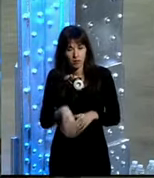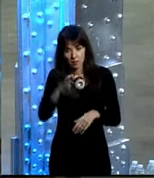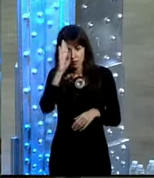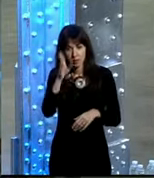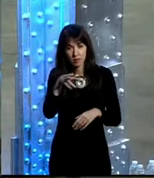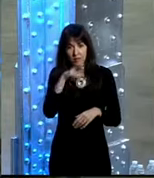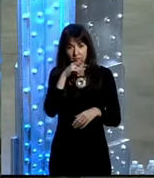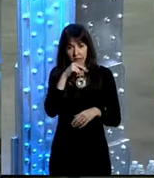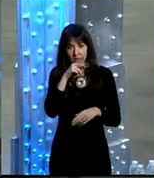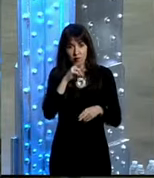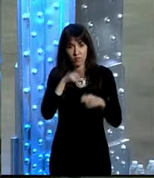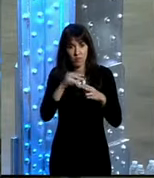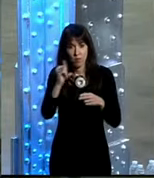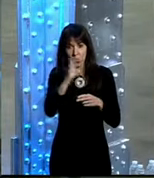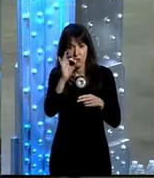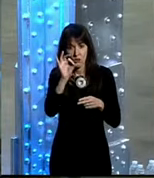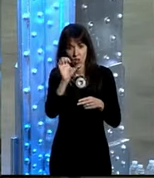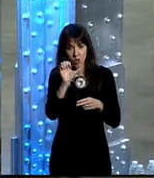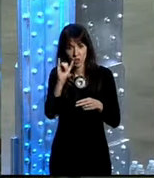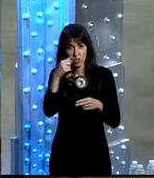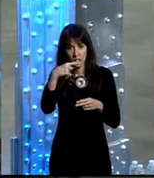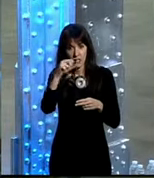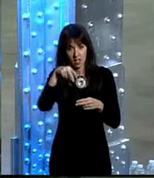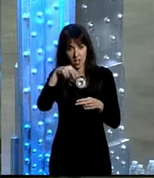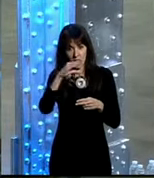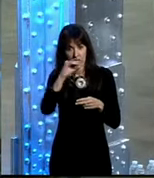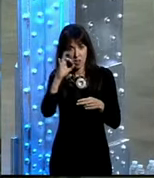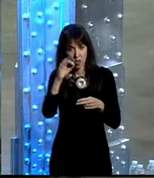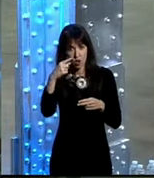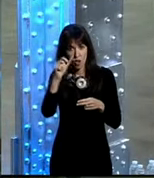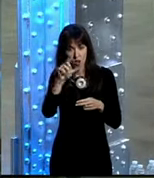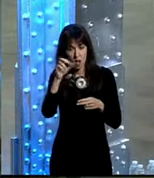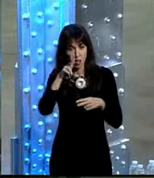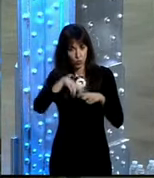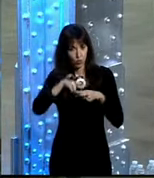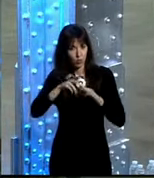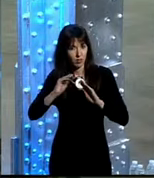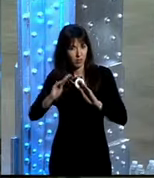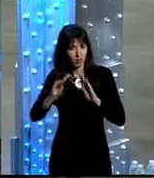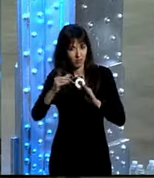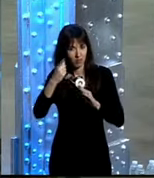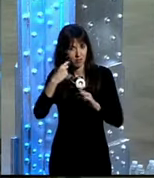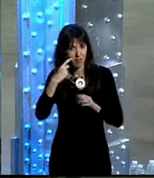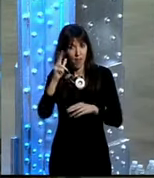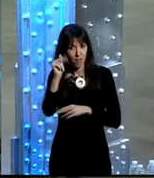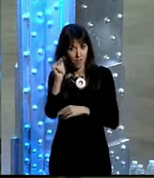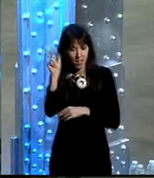Hola, hablo en nombre de José Ignacio. I'm talking on behalf of José Antonio Galán. He's sending a tweet.